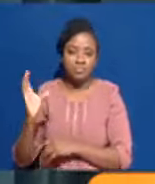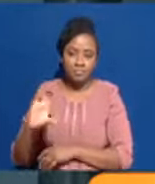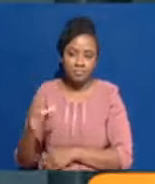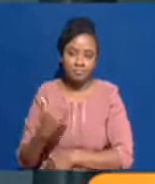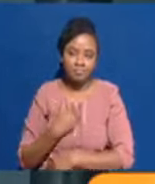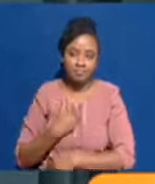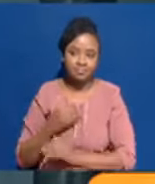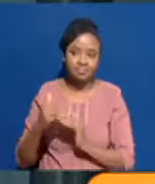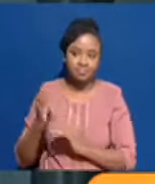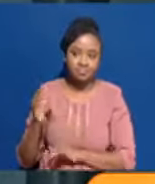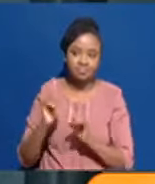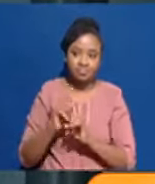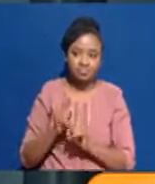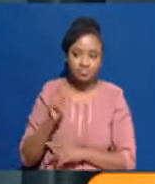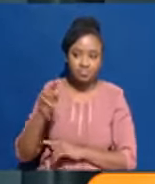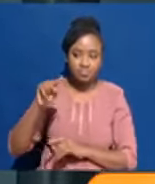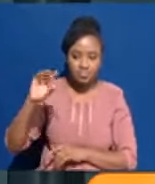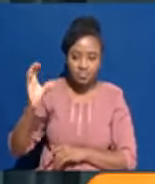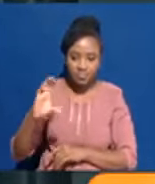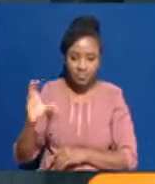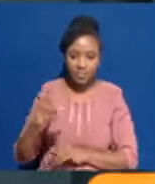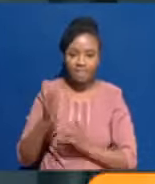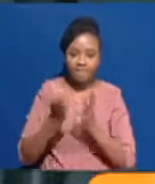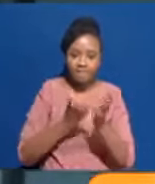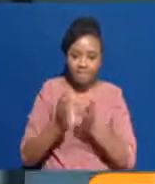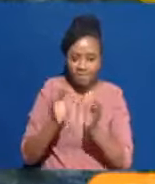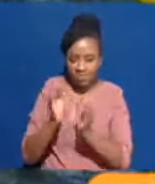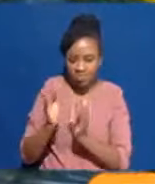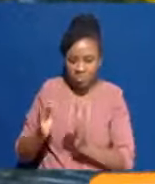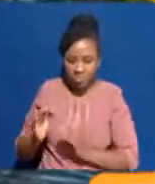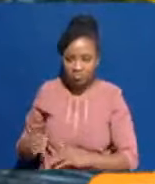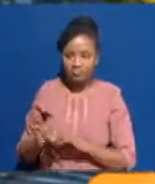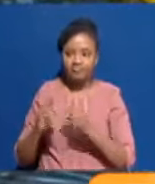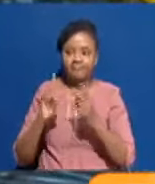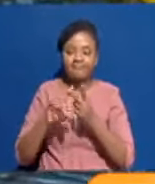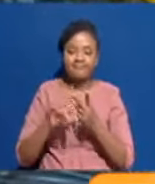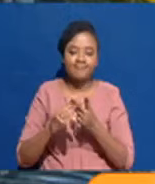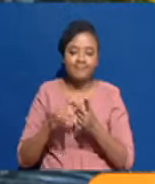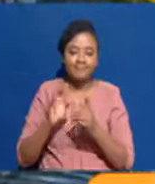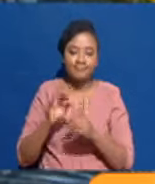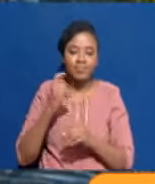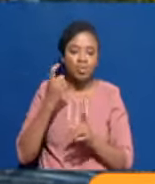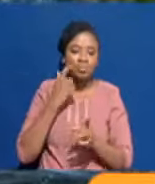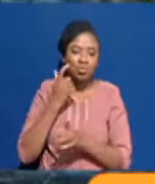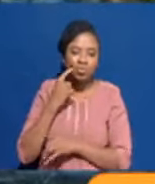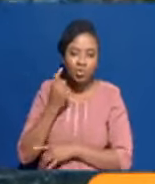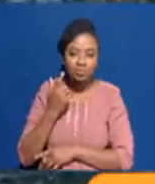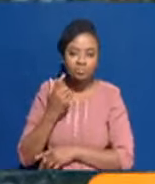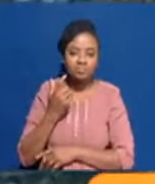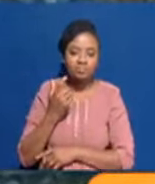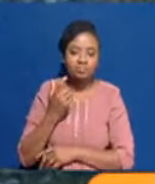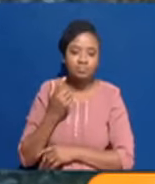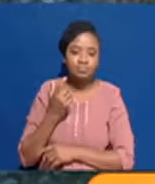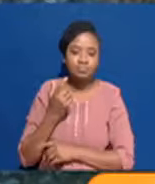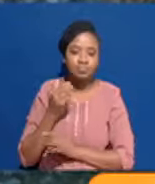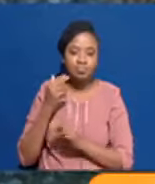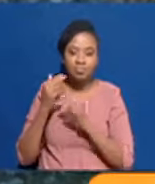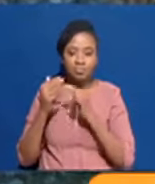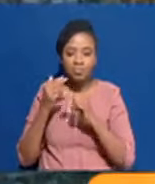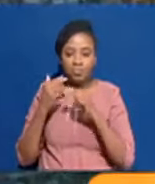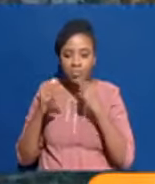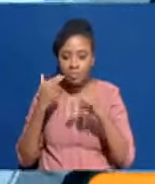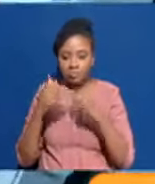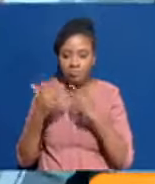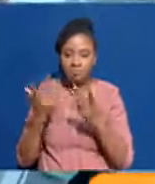The customers mainly are businesses, small businesses, from vibanda to easy